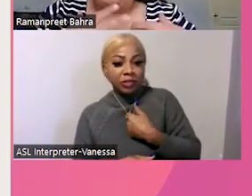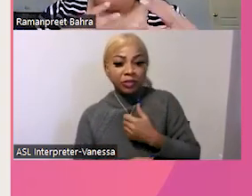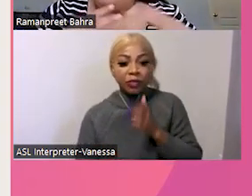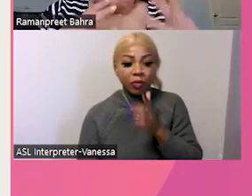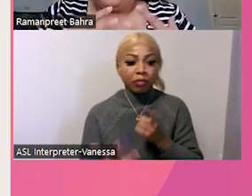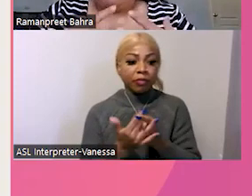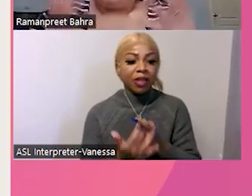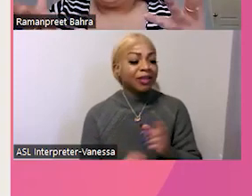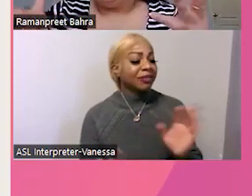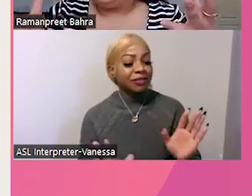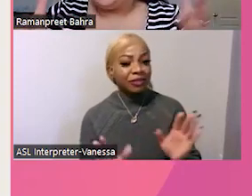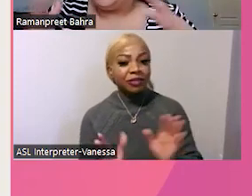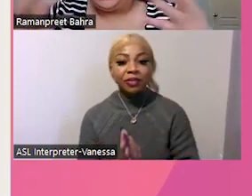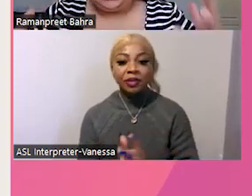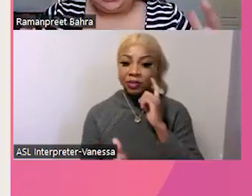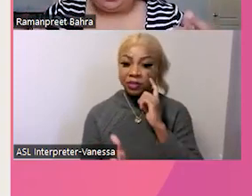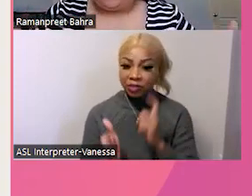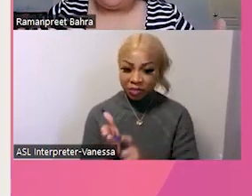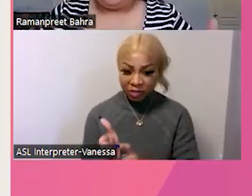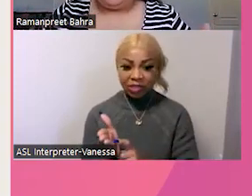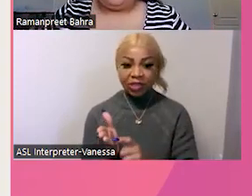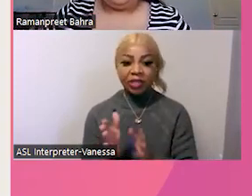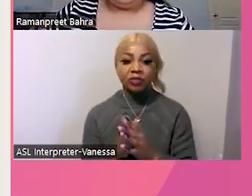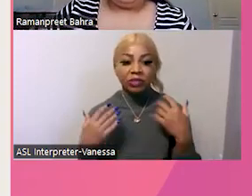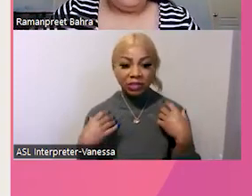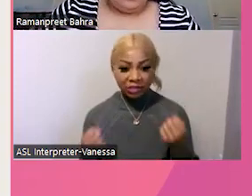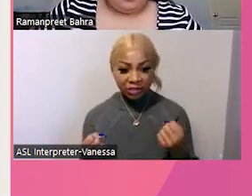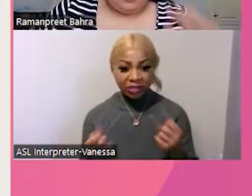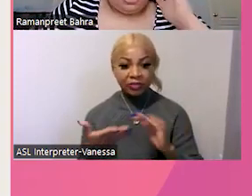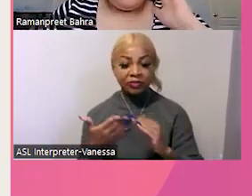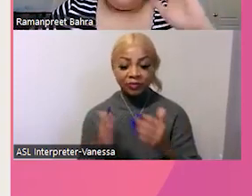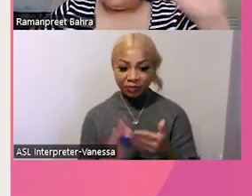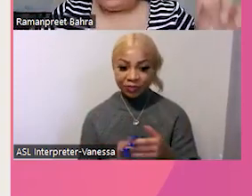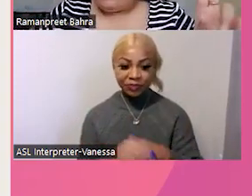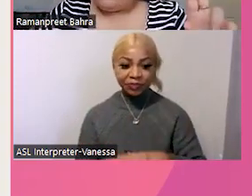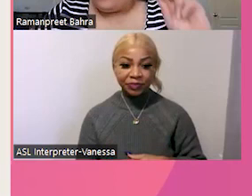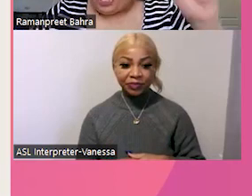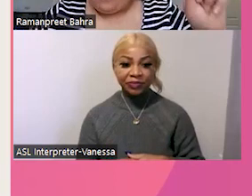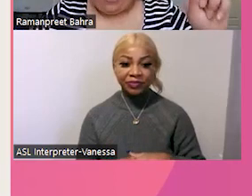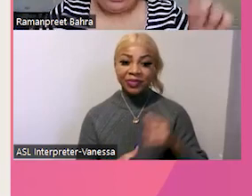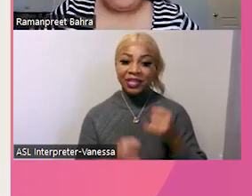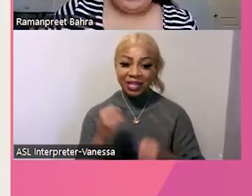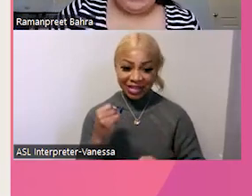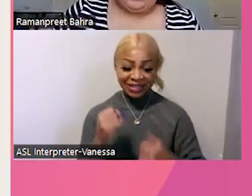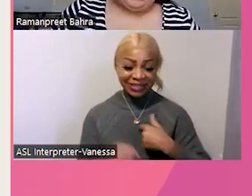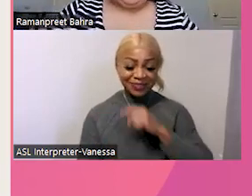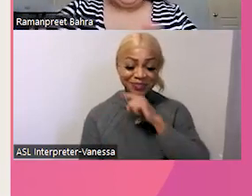It's just a recognition and validation and healing of our communities. This is our last note, I